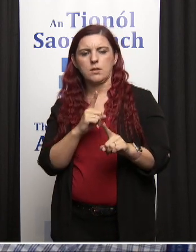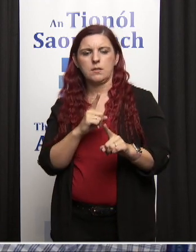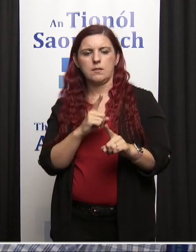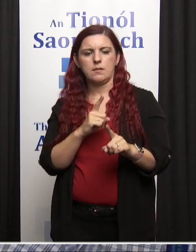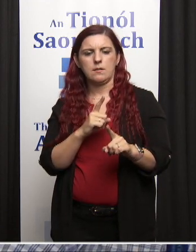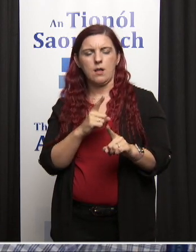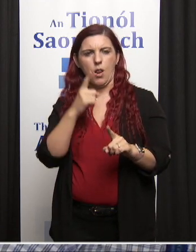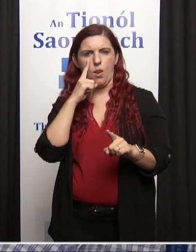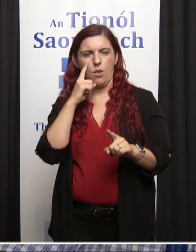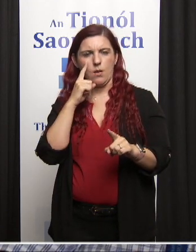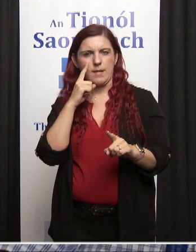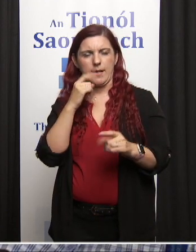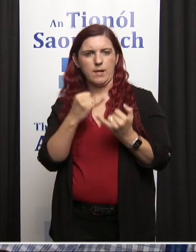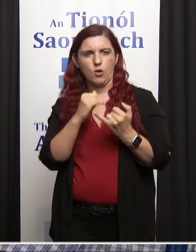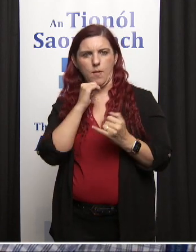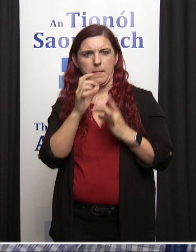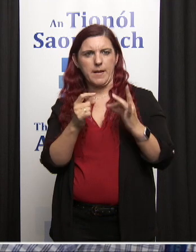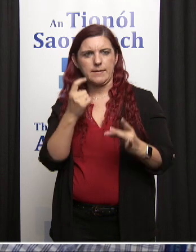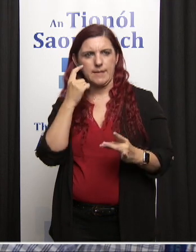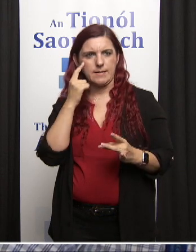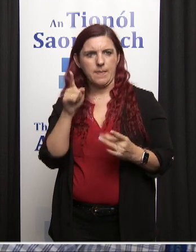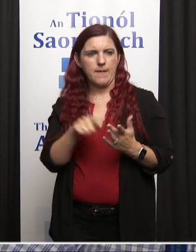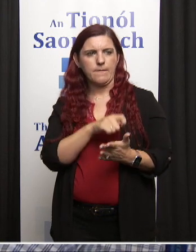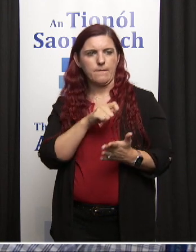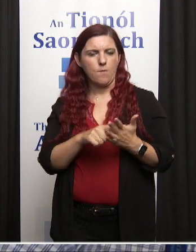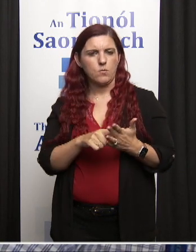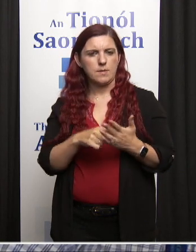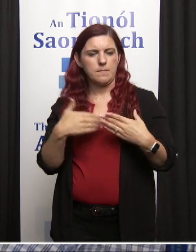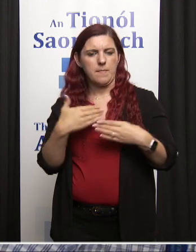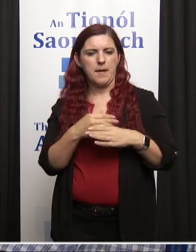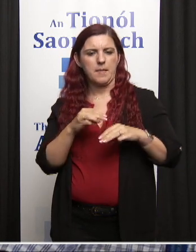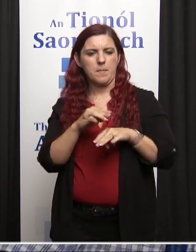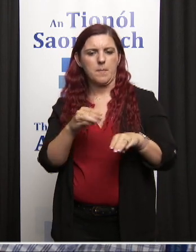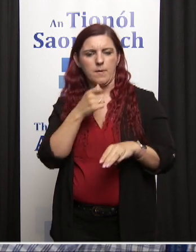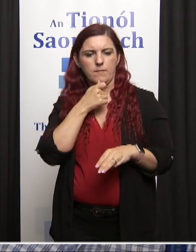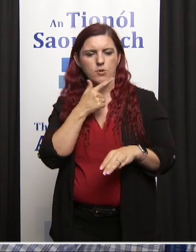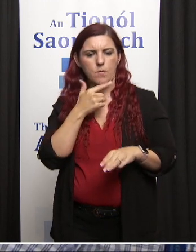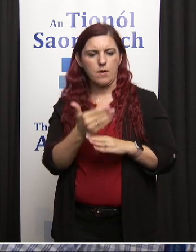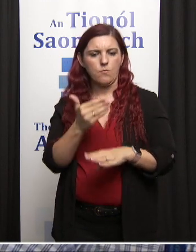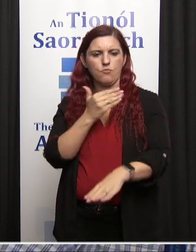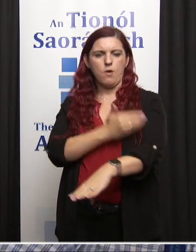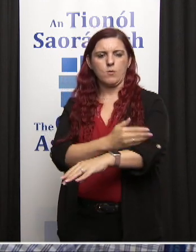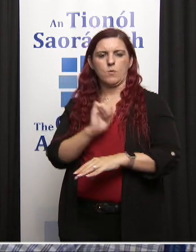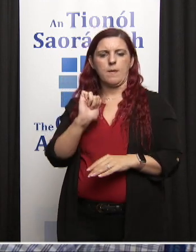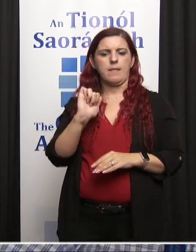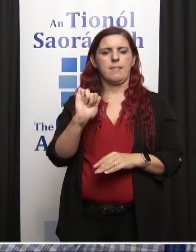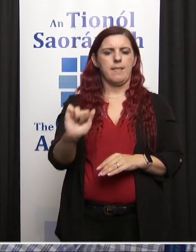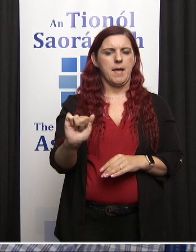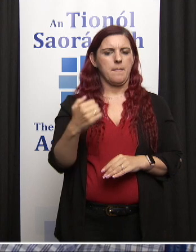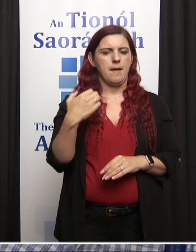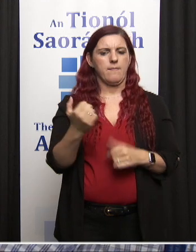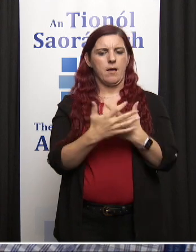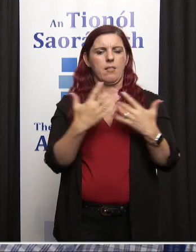seem illogical that that vote would be taken by the citizens of Dublin prior to them having a lot